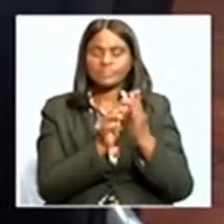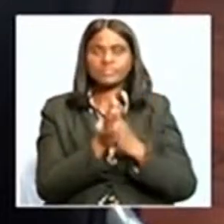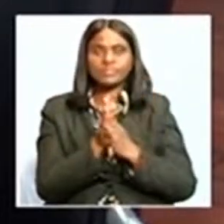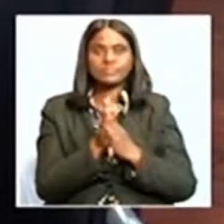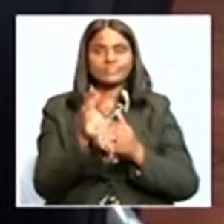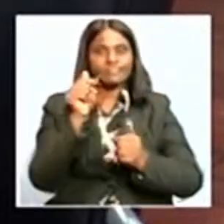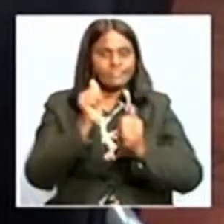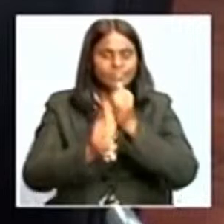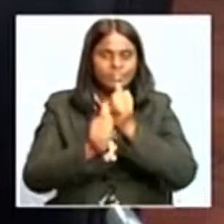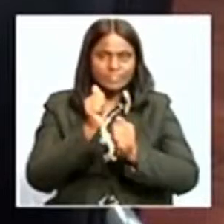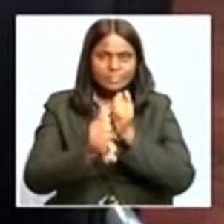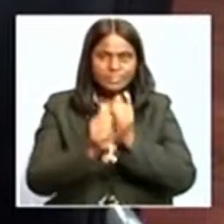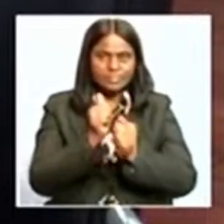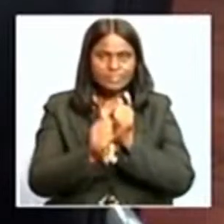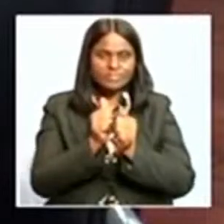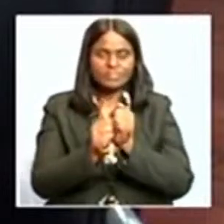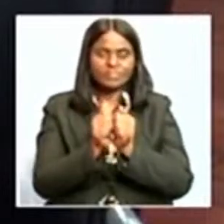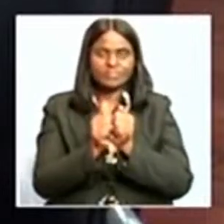which